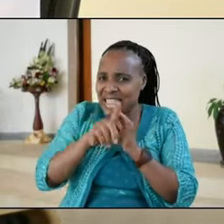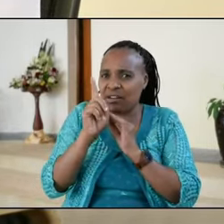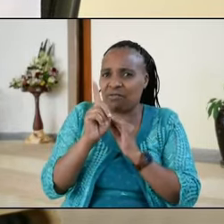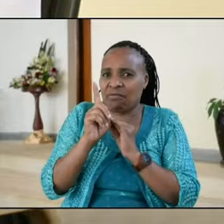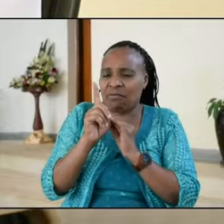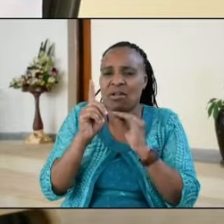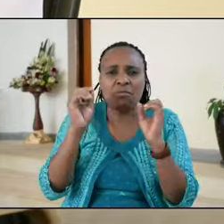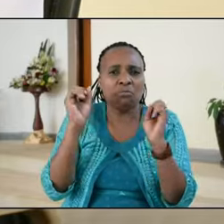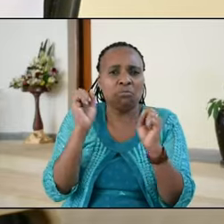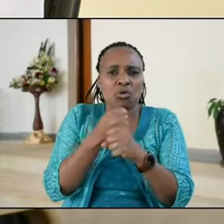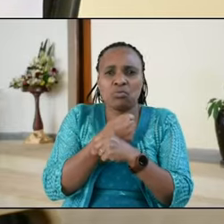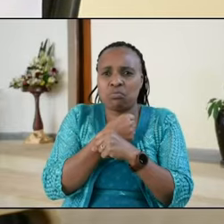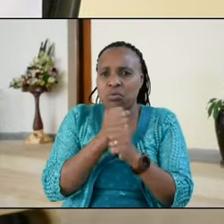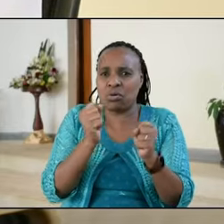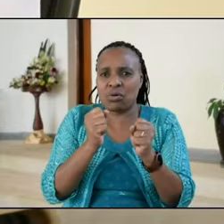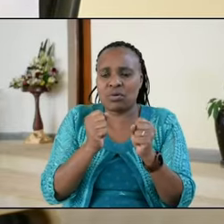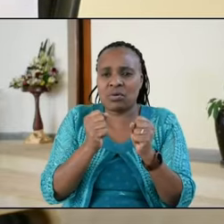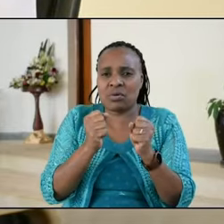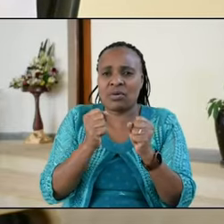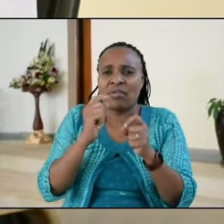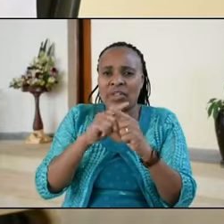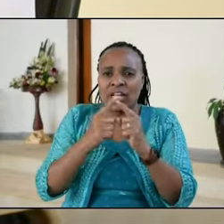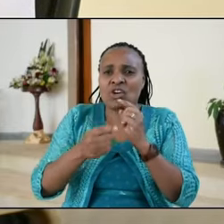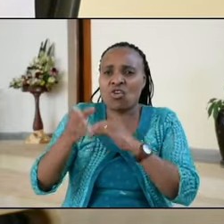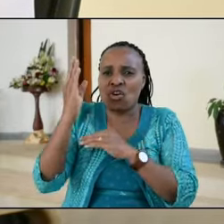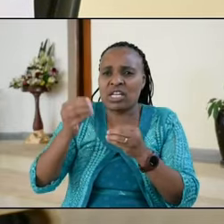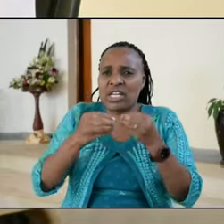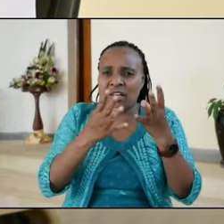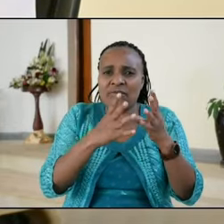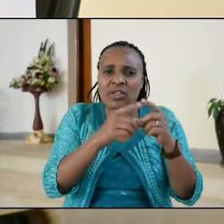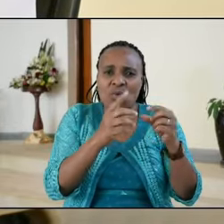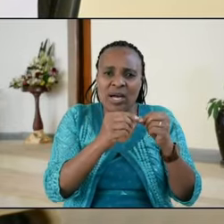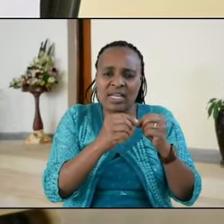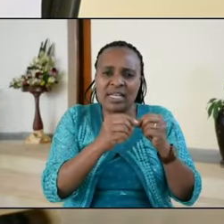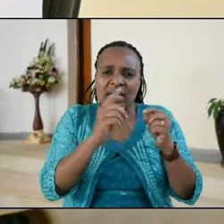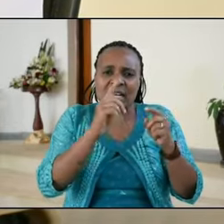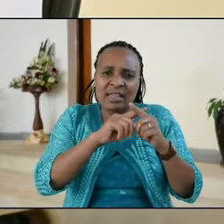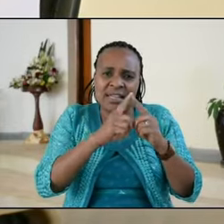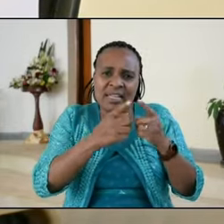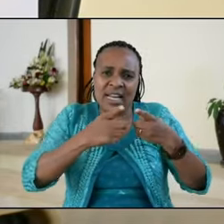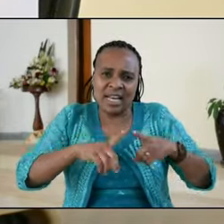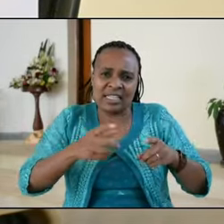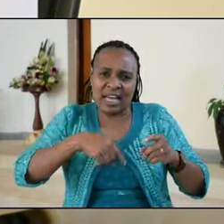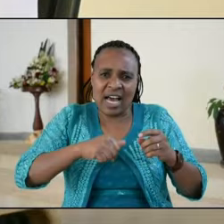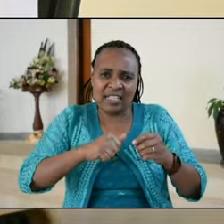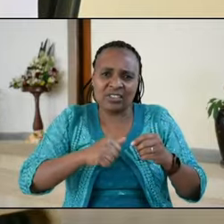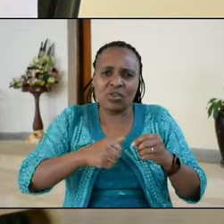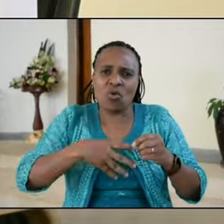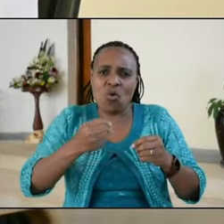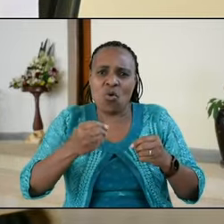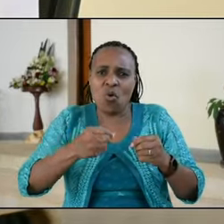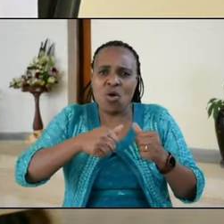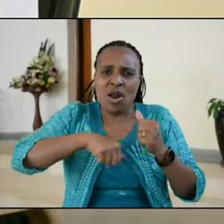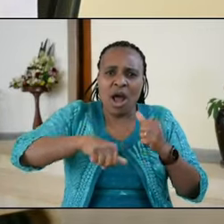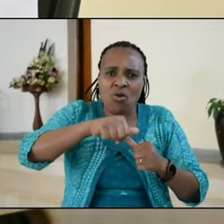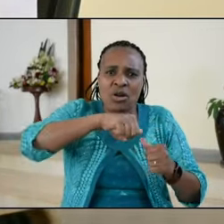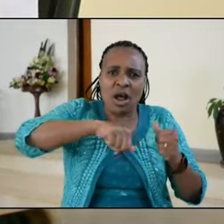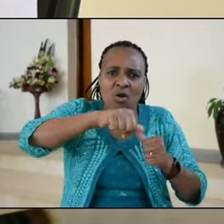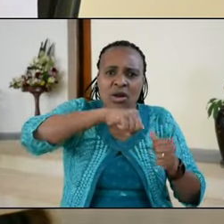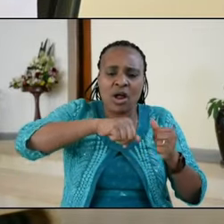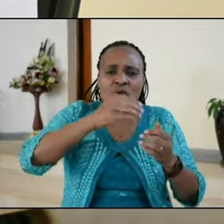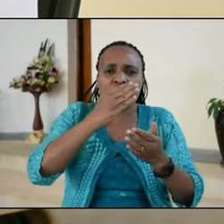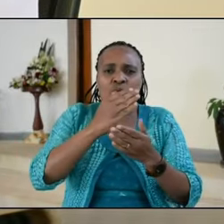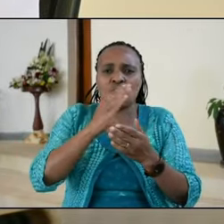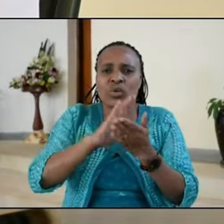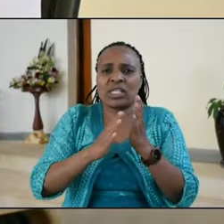Mm-hmm. You cannot, God cannot give us his word and let us go round and round in circles without giving us an answer